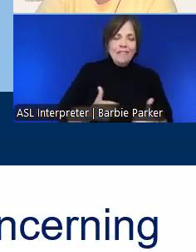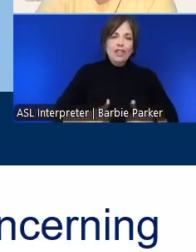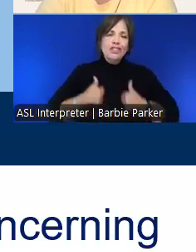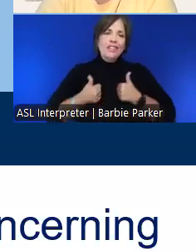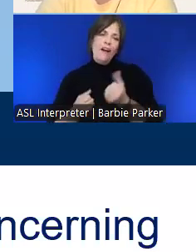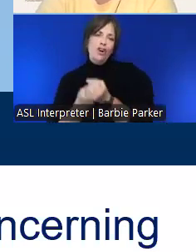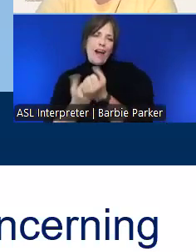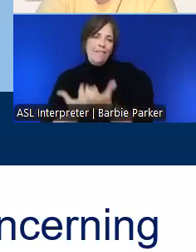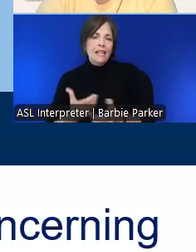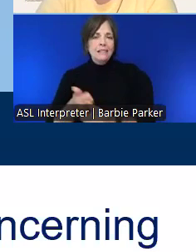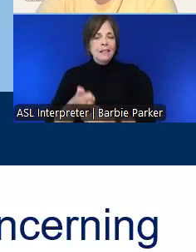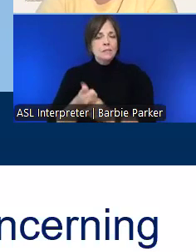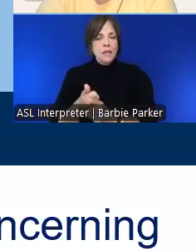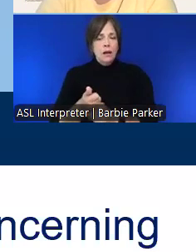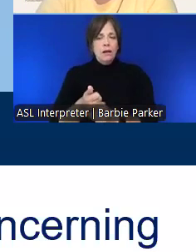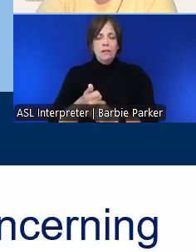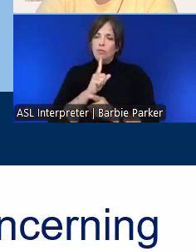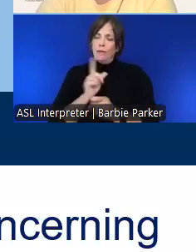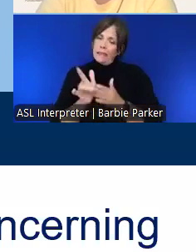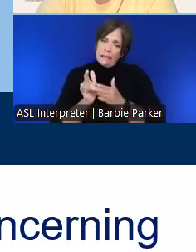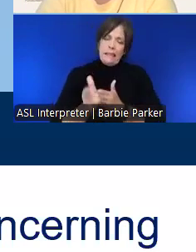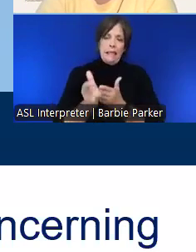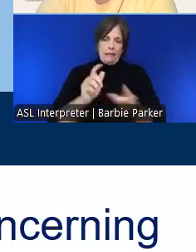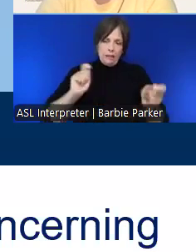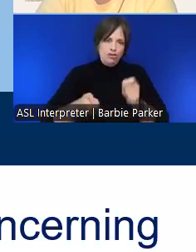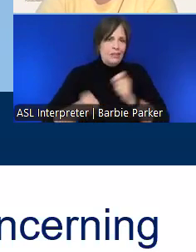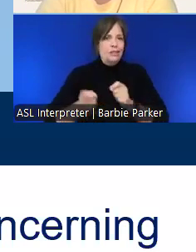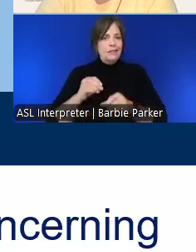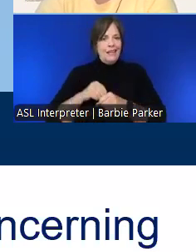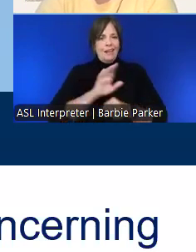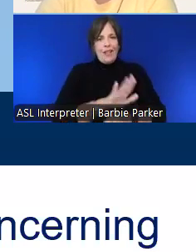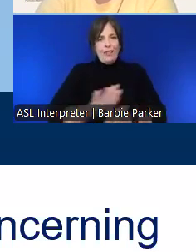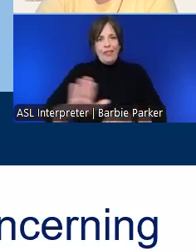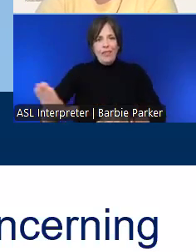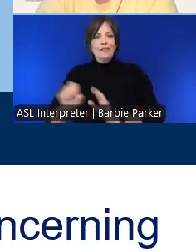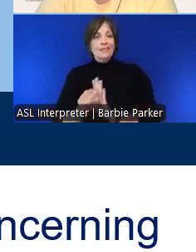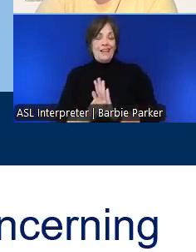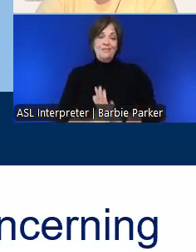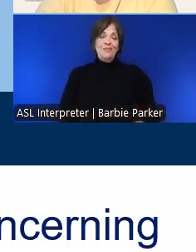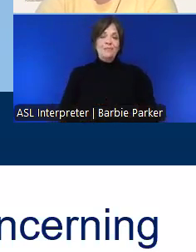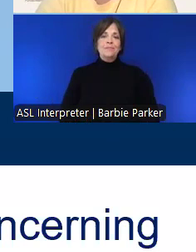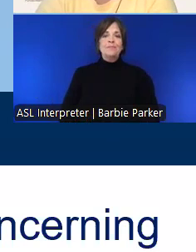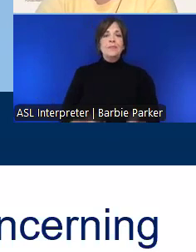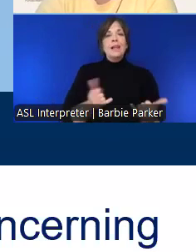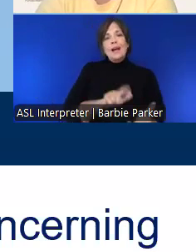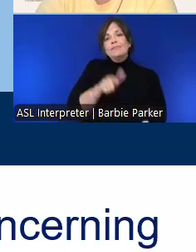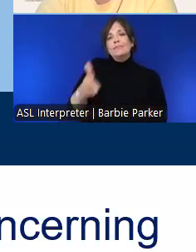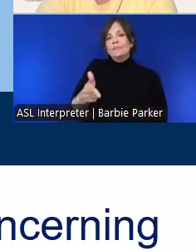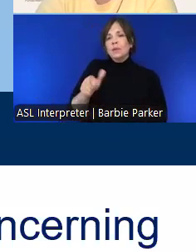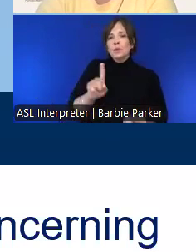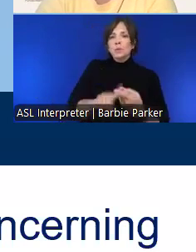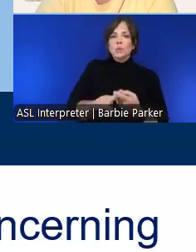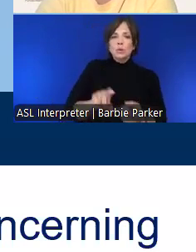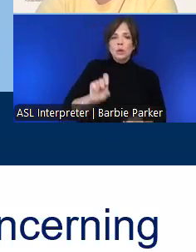charge on changes in their individual states. I'd like to pass it to Sara to share a bit